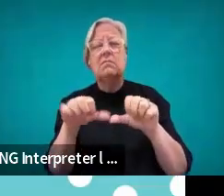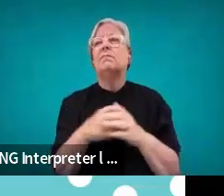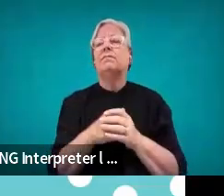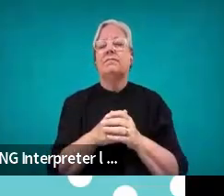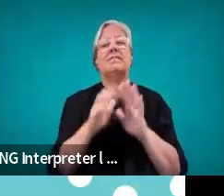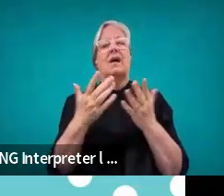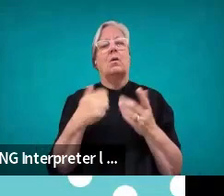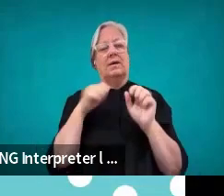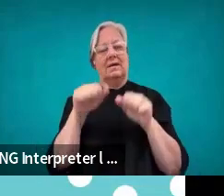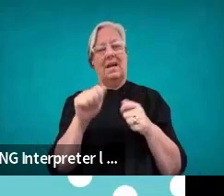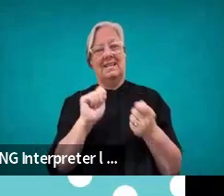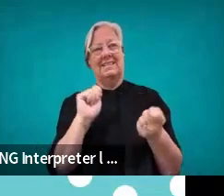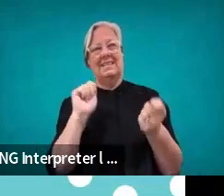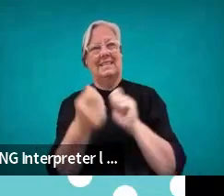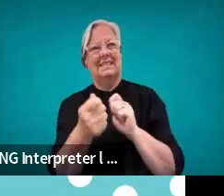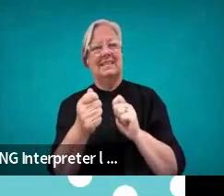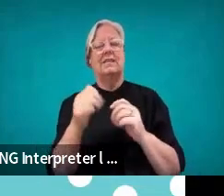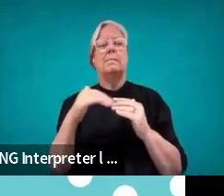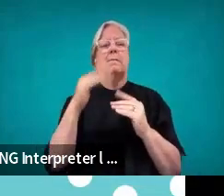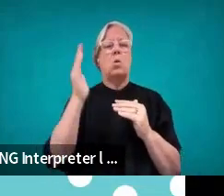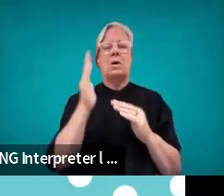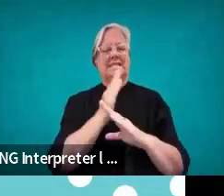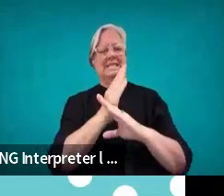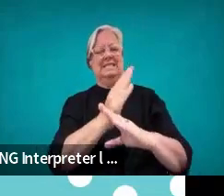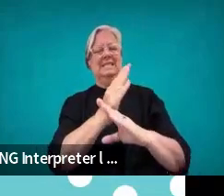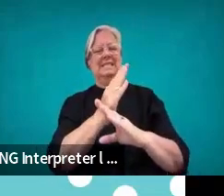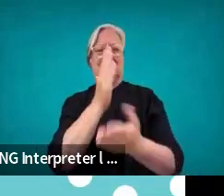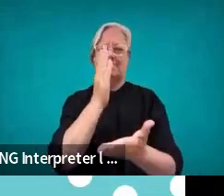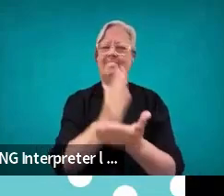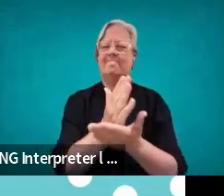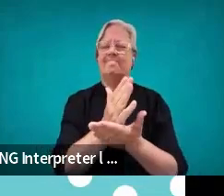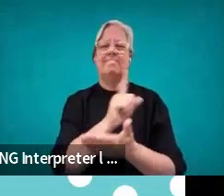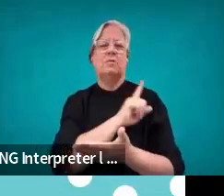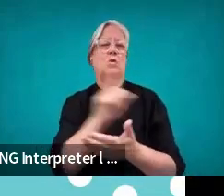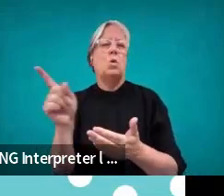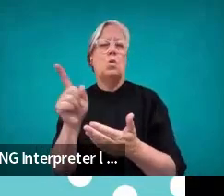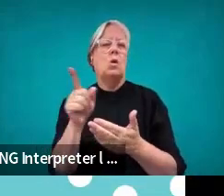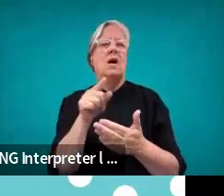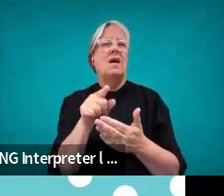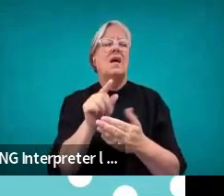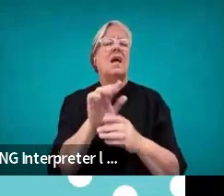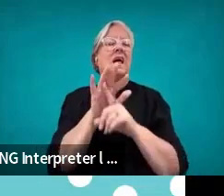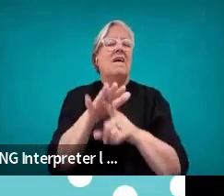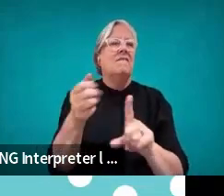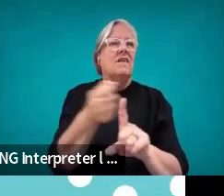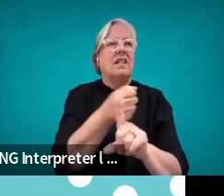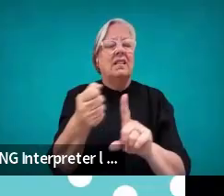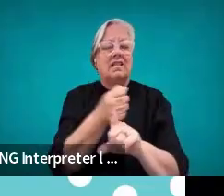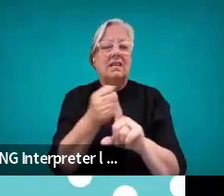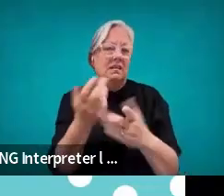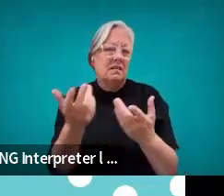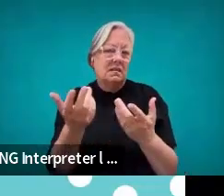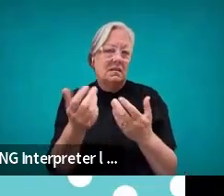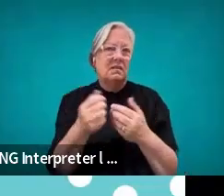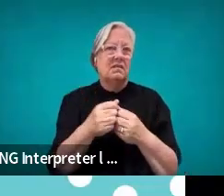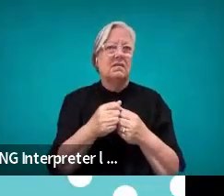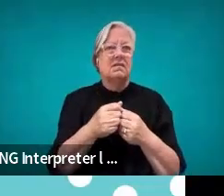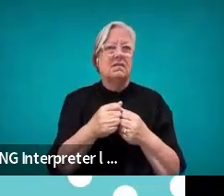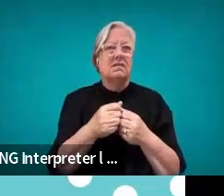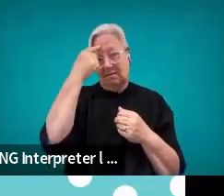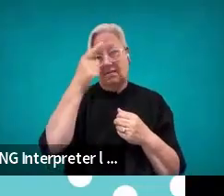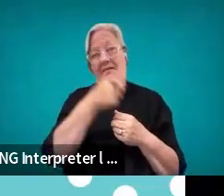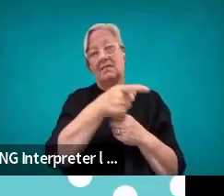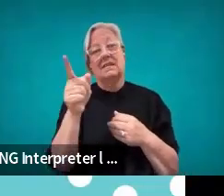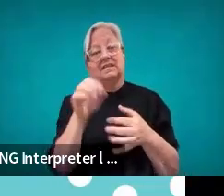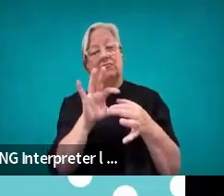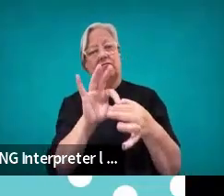to end violence more readily and fully? That we prioritize asking the individuals meant to most directly benefit